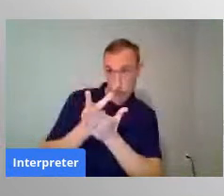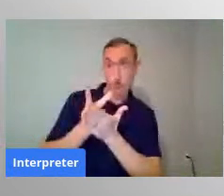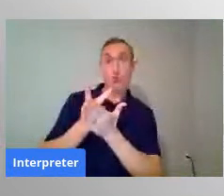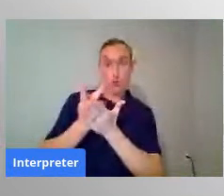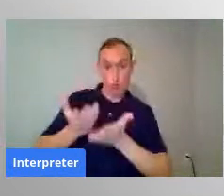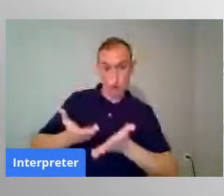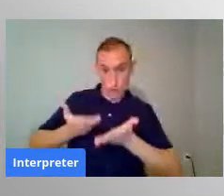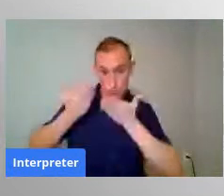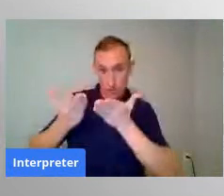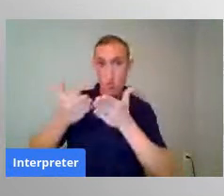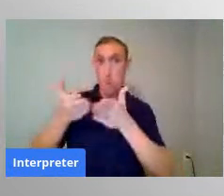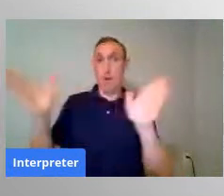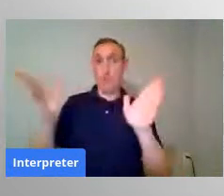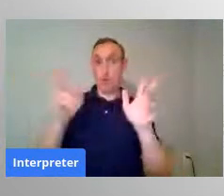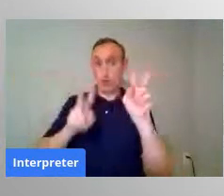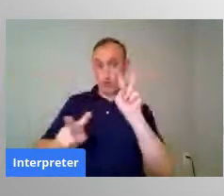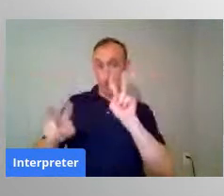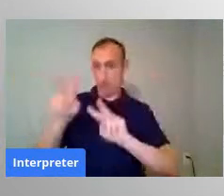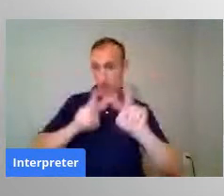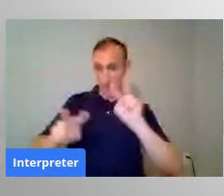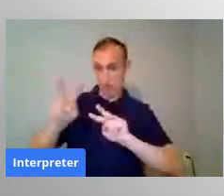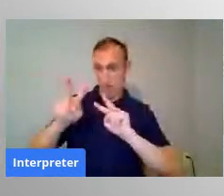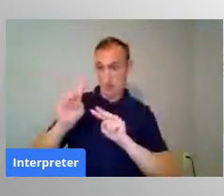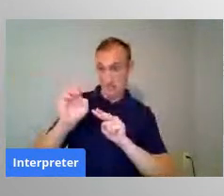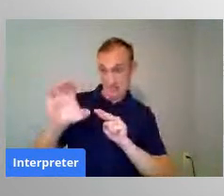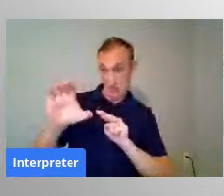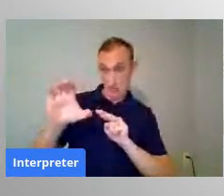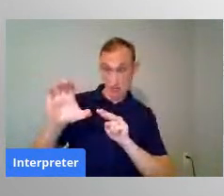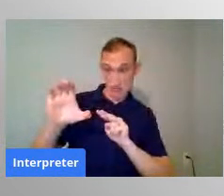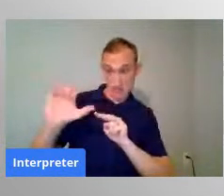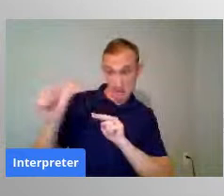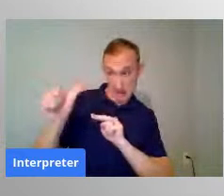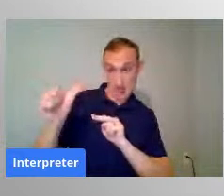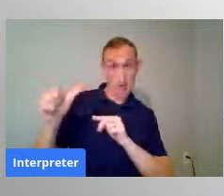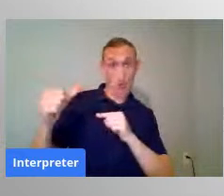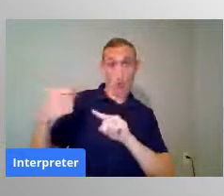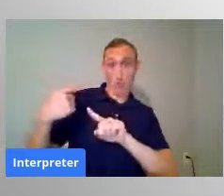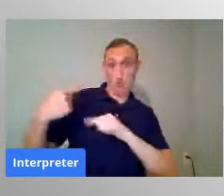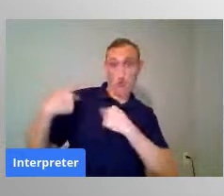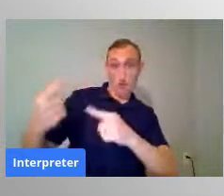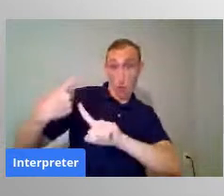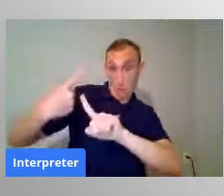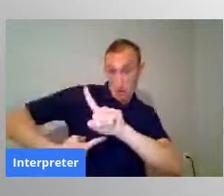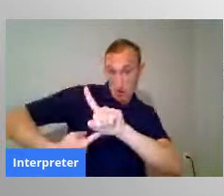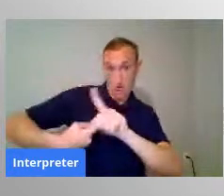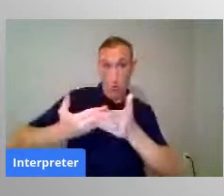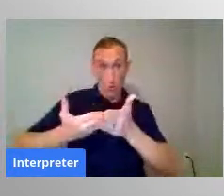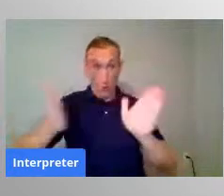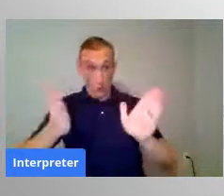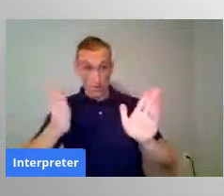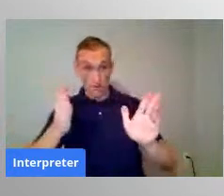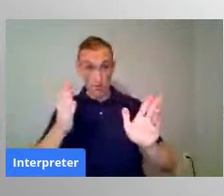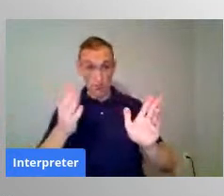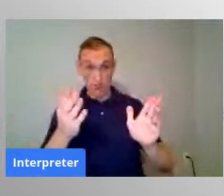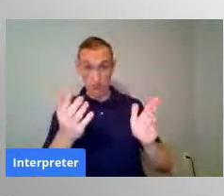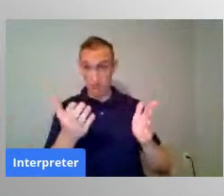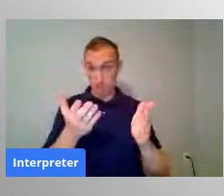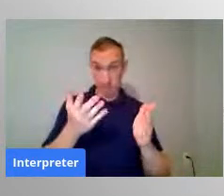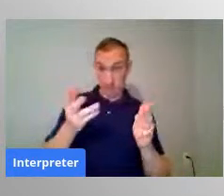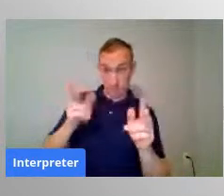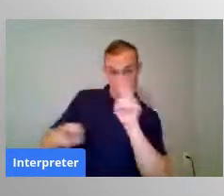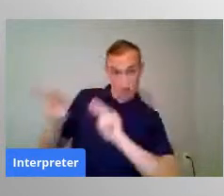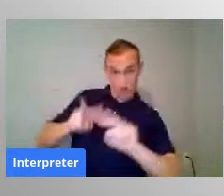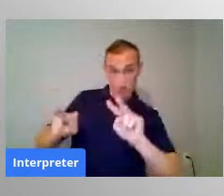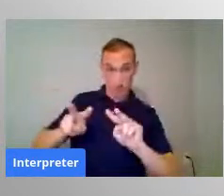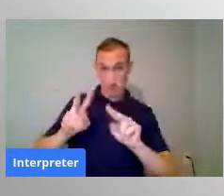public review in December 10th, and they've been up for public review for a month now. As far as I know, Mr. Harris, you can confirm there has been no